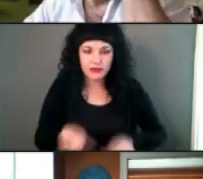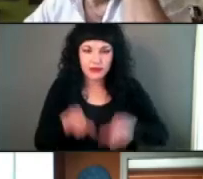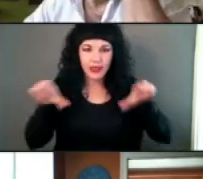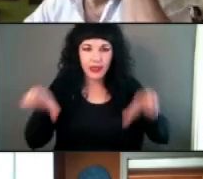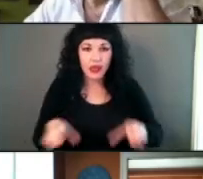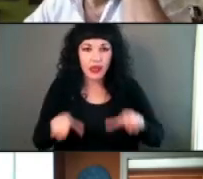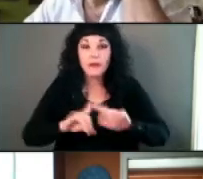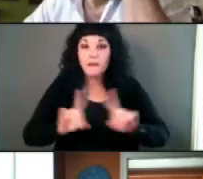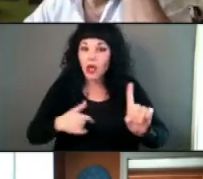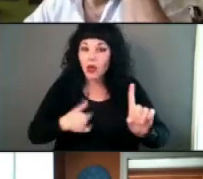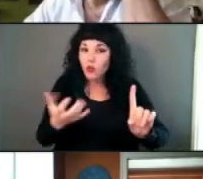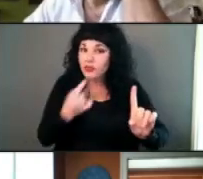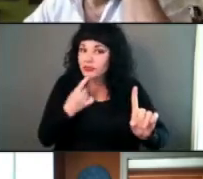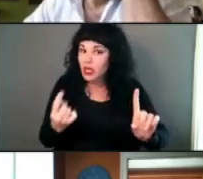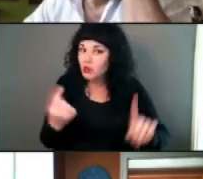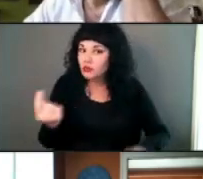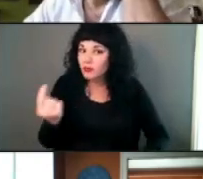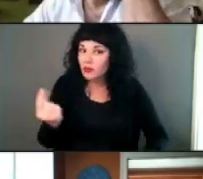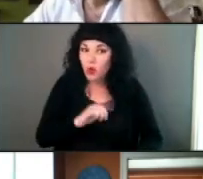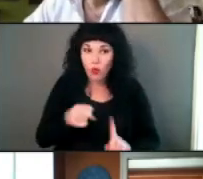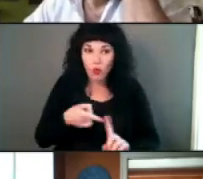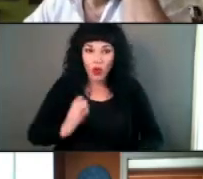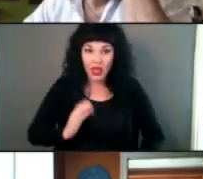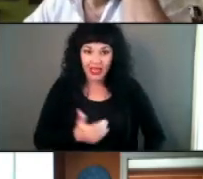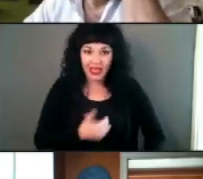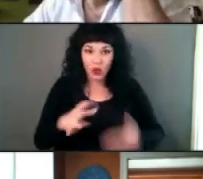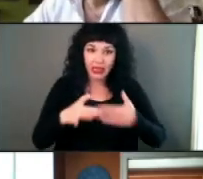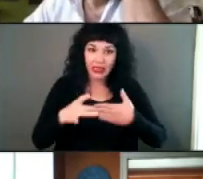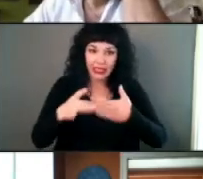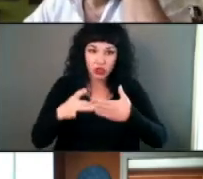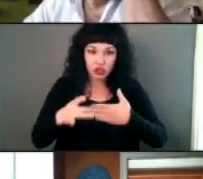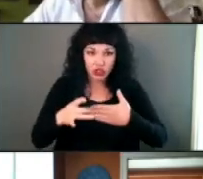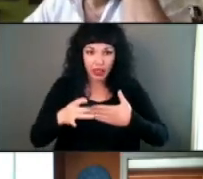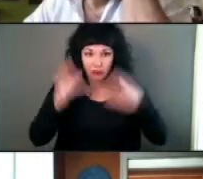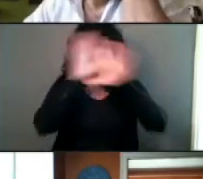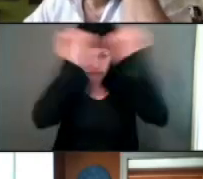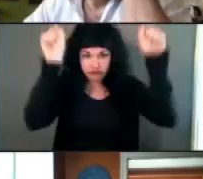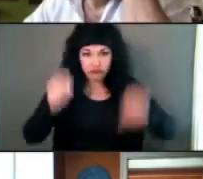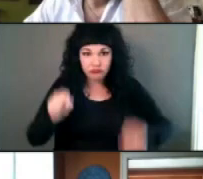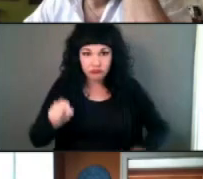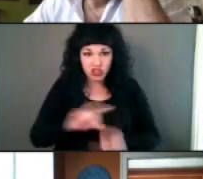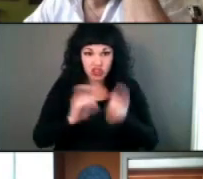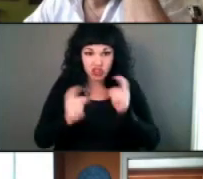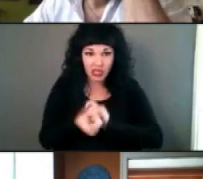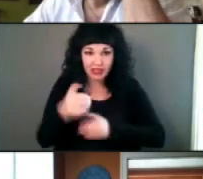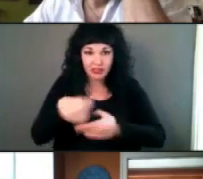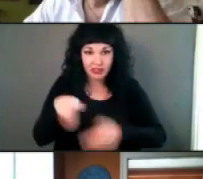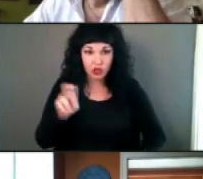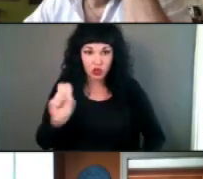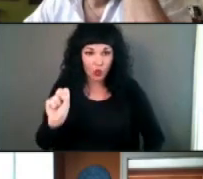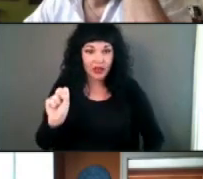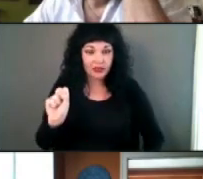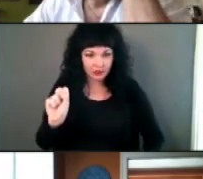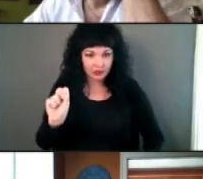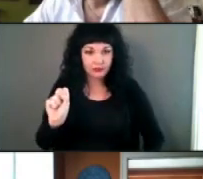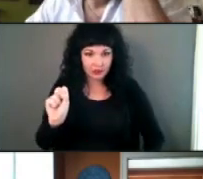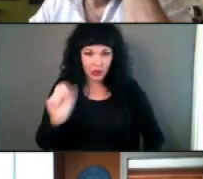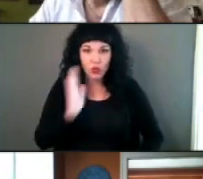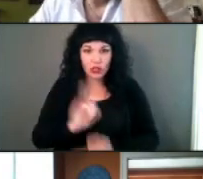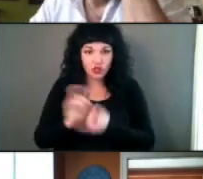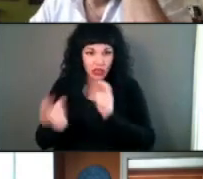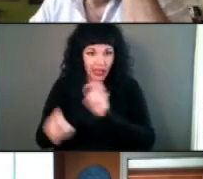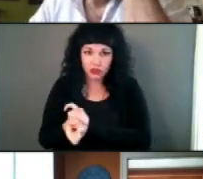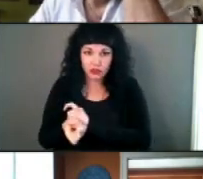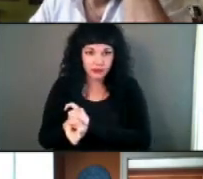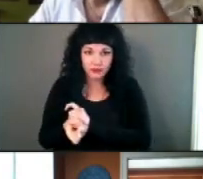different leadership in this country, that's going to change, because nobody is going to get elected in this election